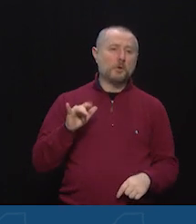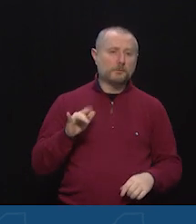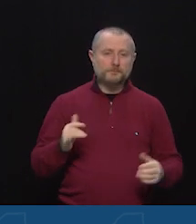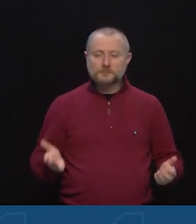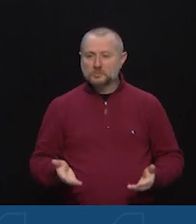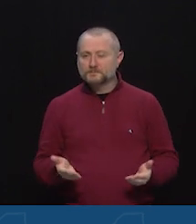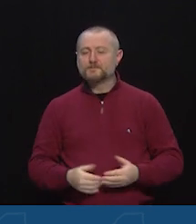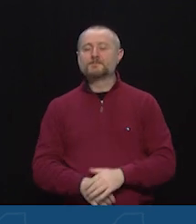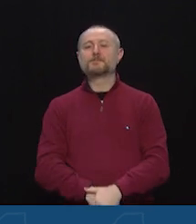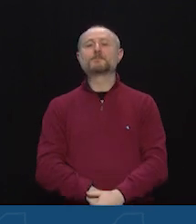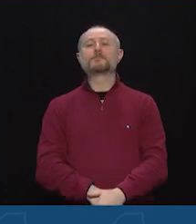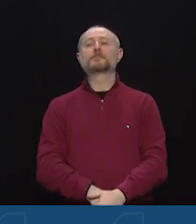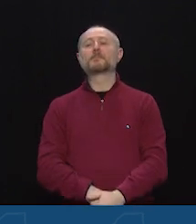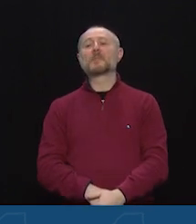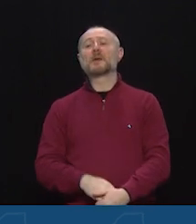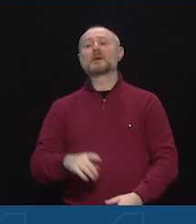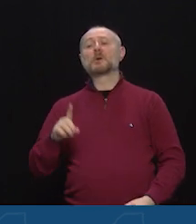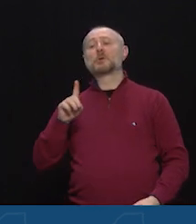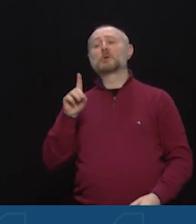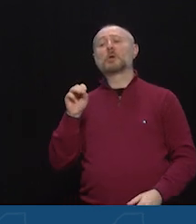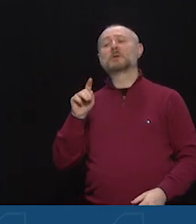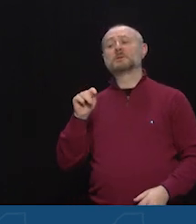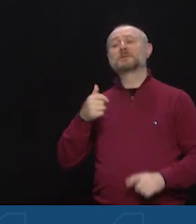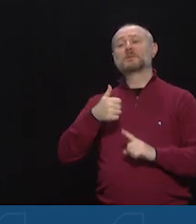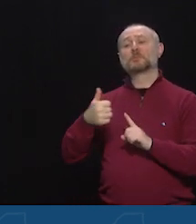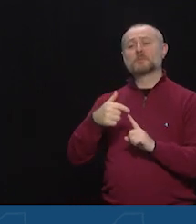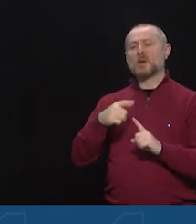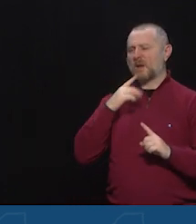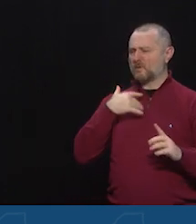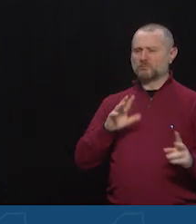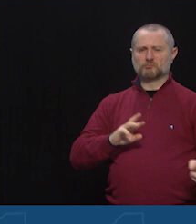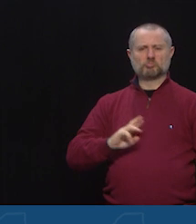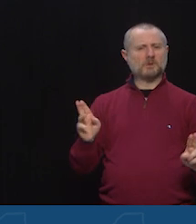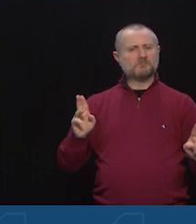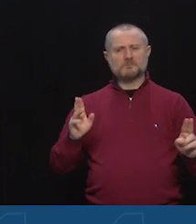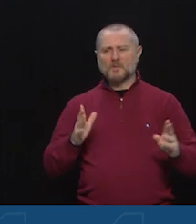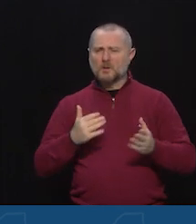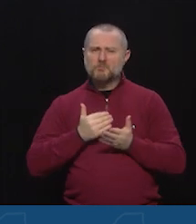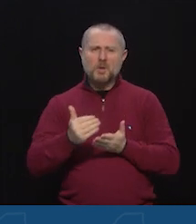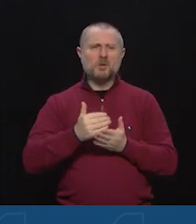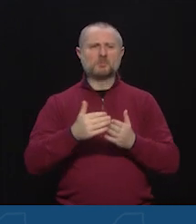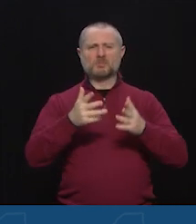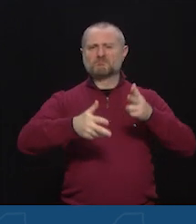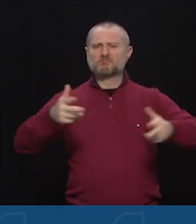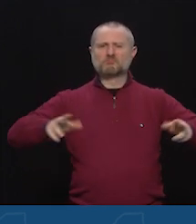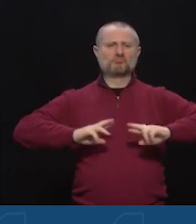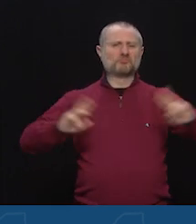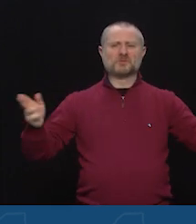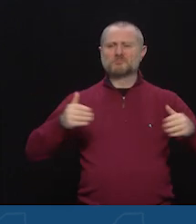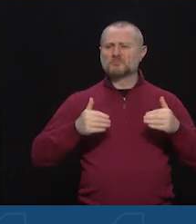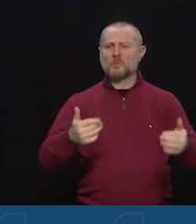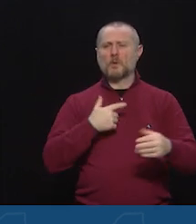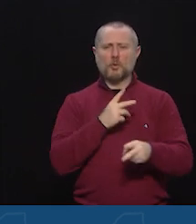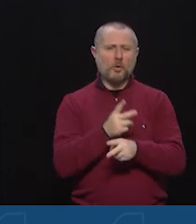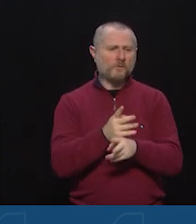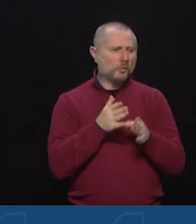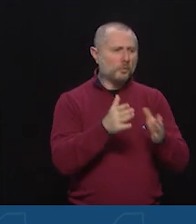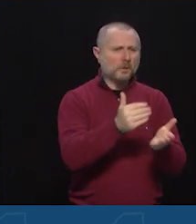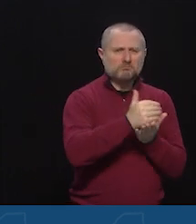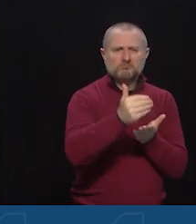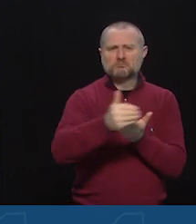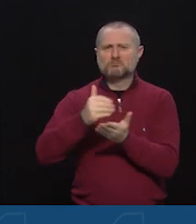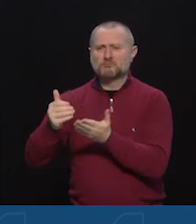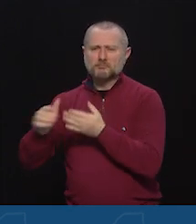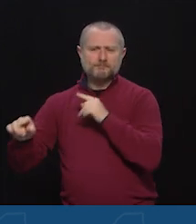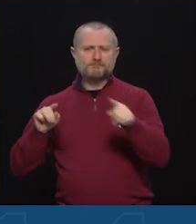DOT forces will be out in force, clearing the roads, and we're ready to take on